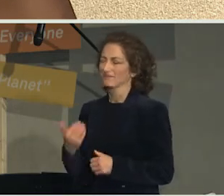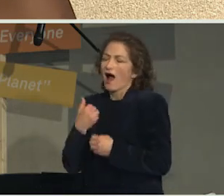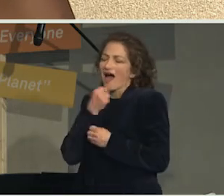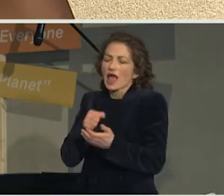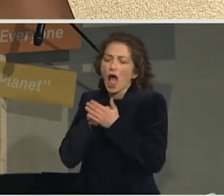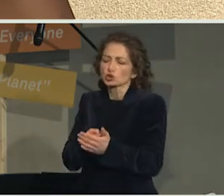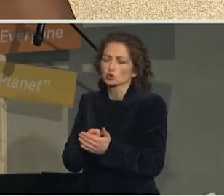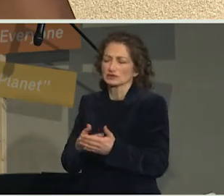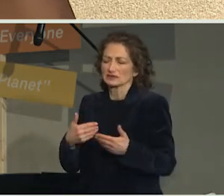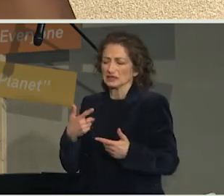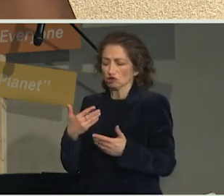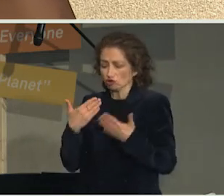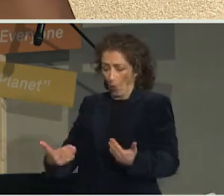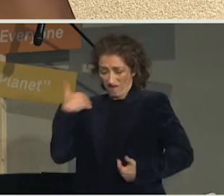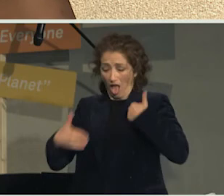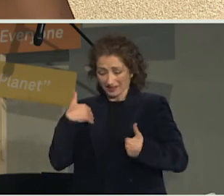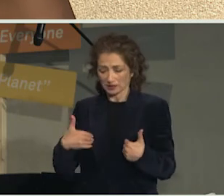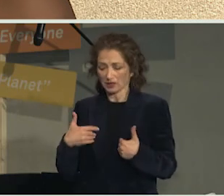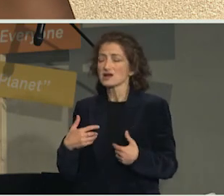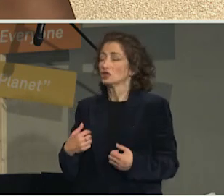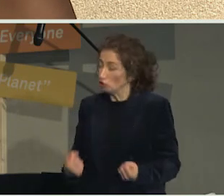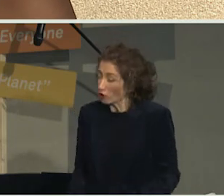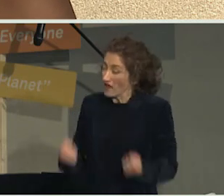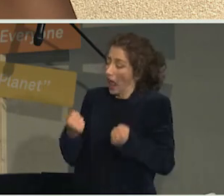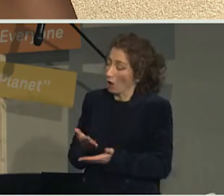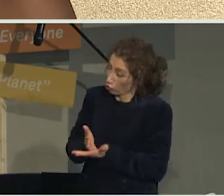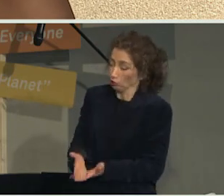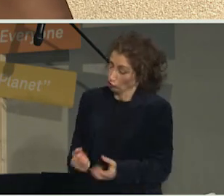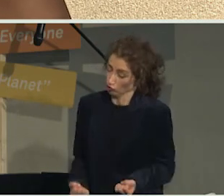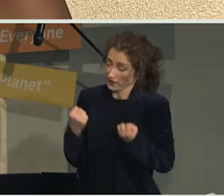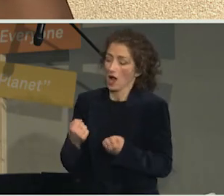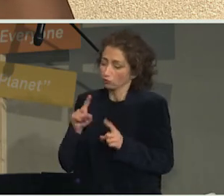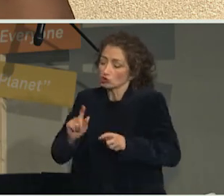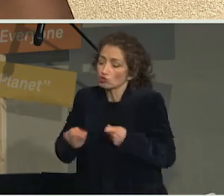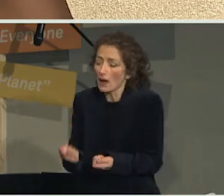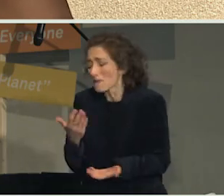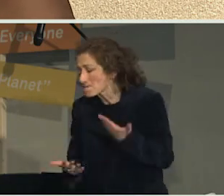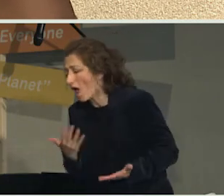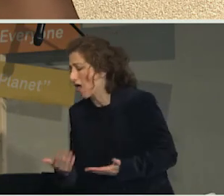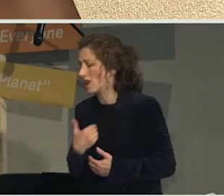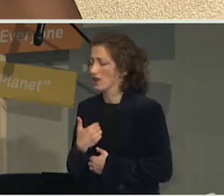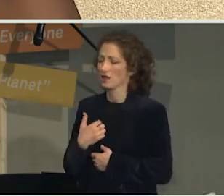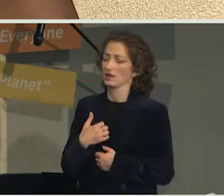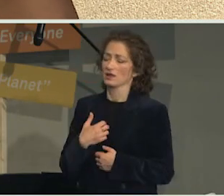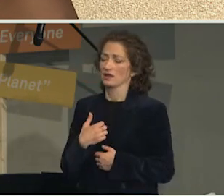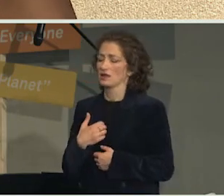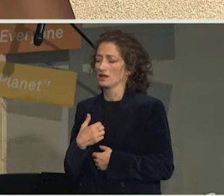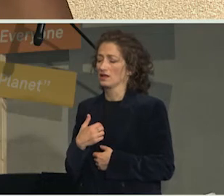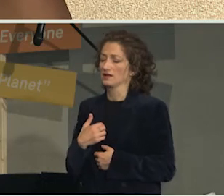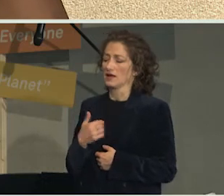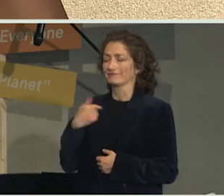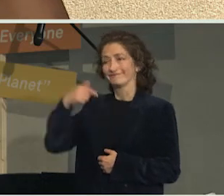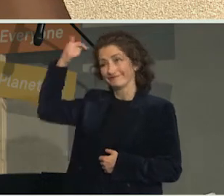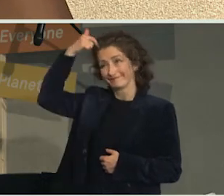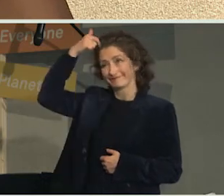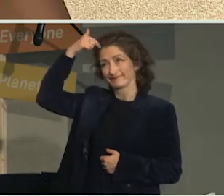ever convey. And I here have to admit that sometimes I walk by the many F clubs in my